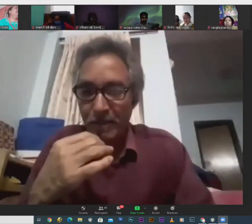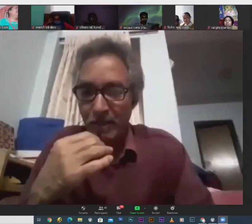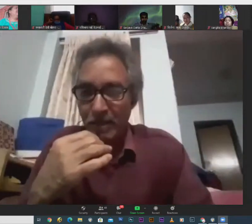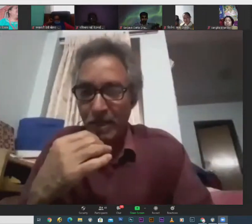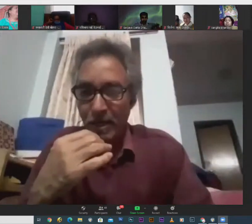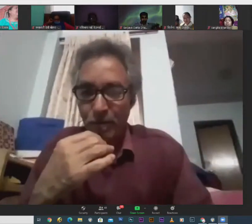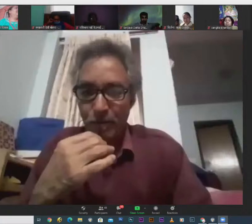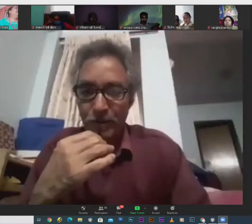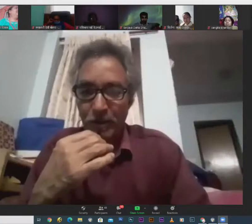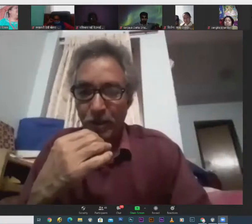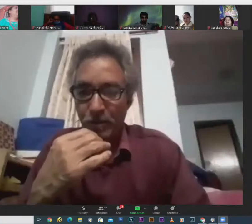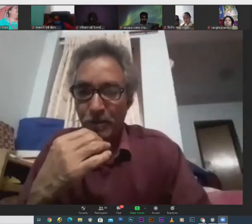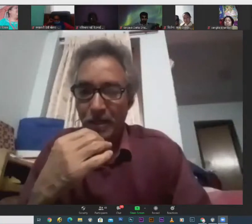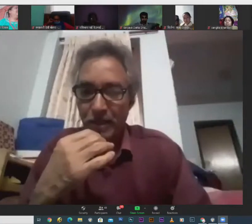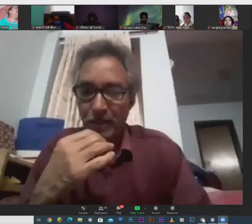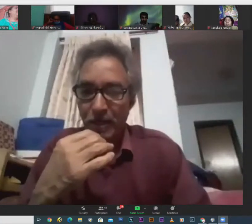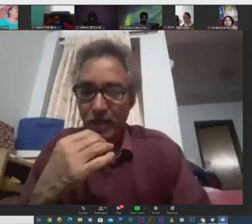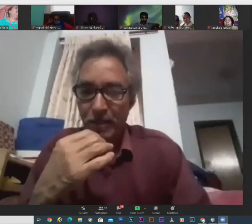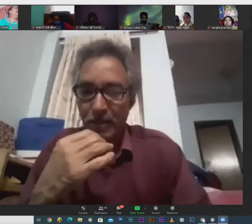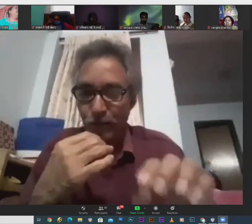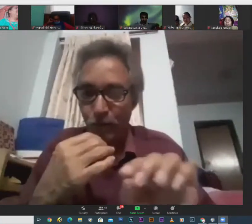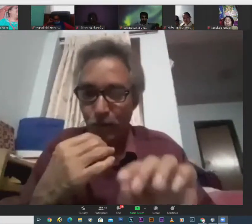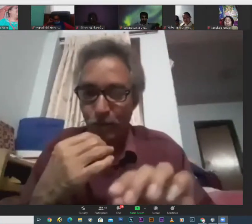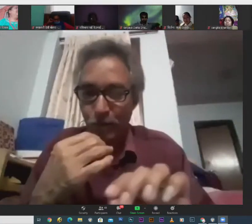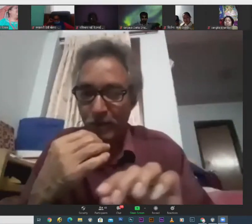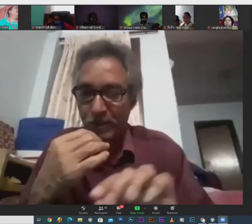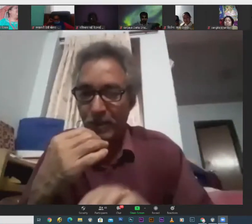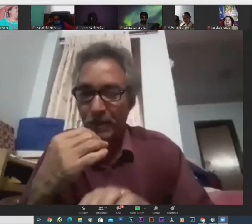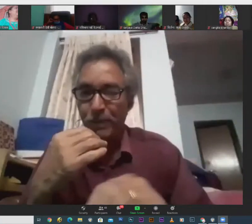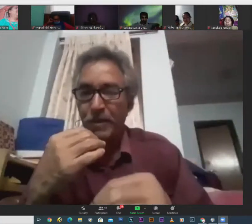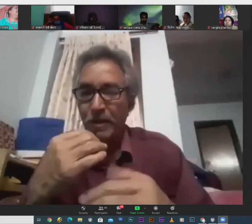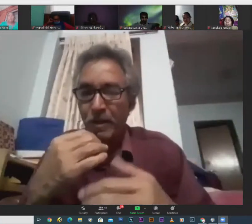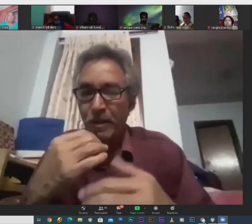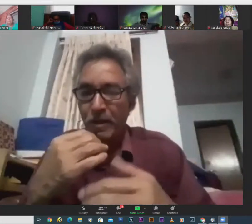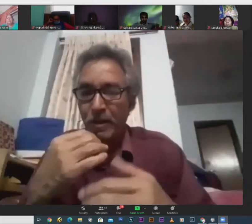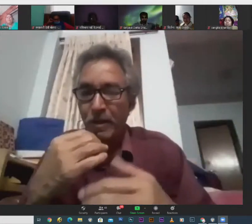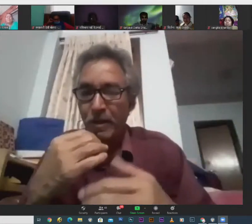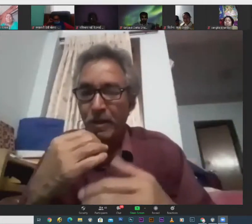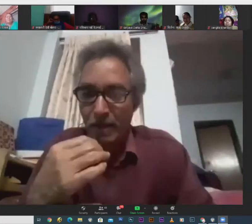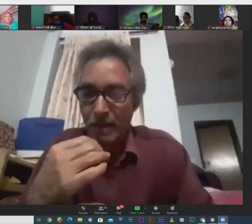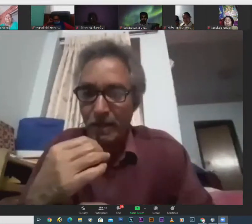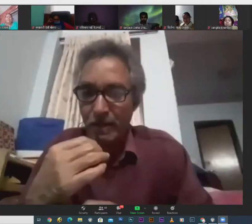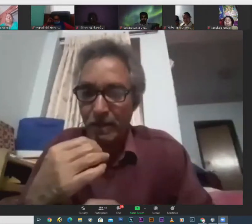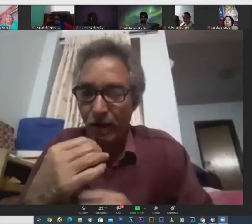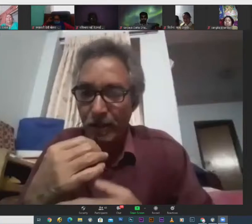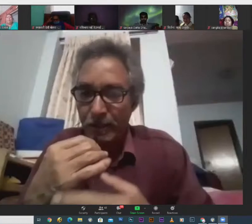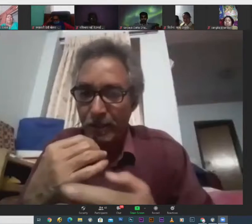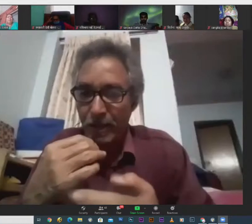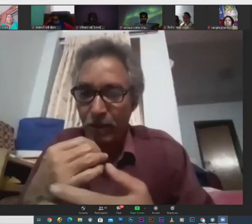The sound is not quite clear for the interpreter to interpret. Apology for not being able to interpret the questions.